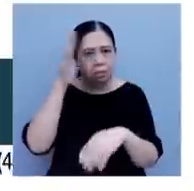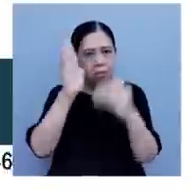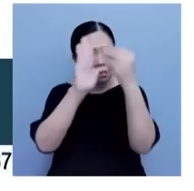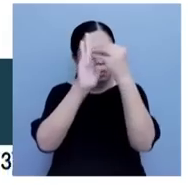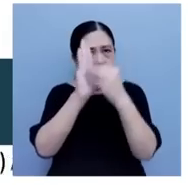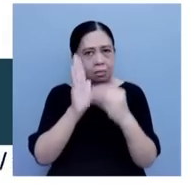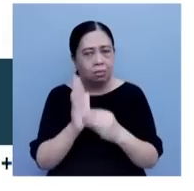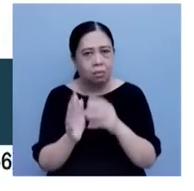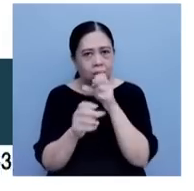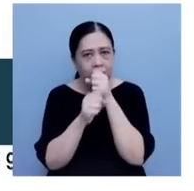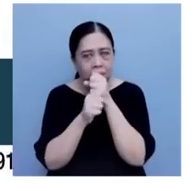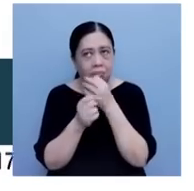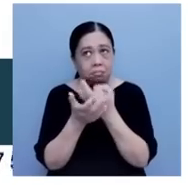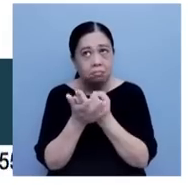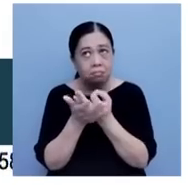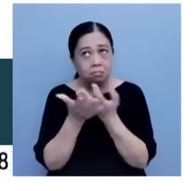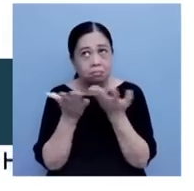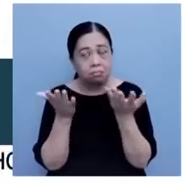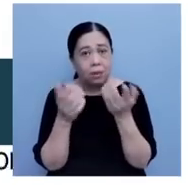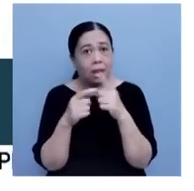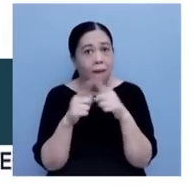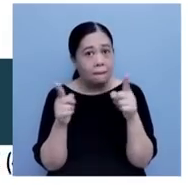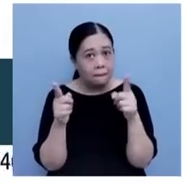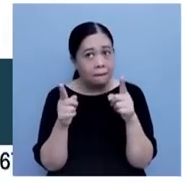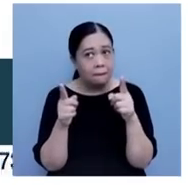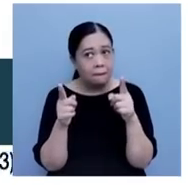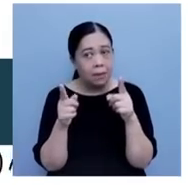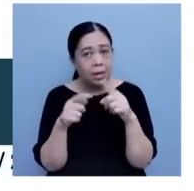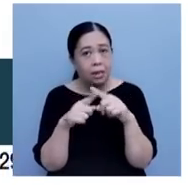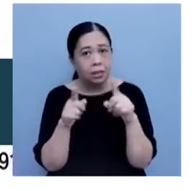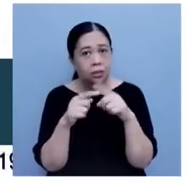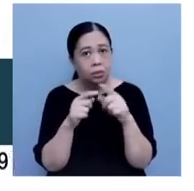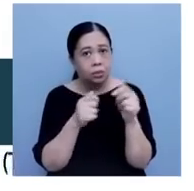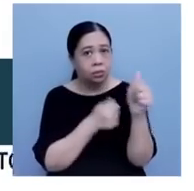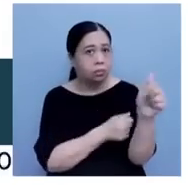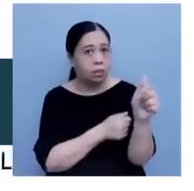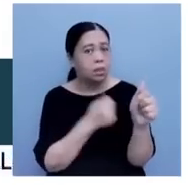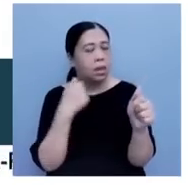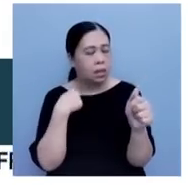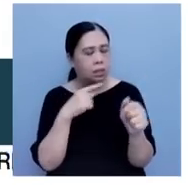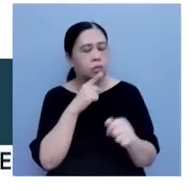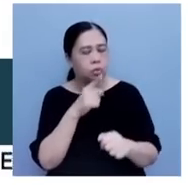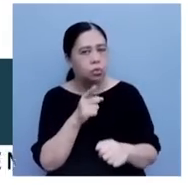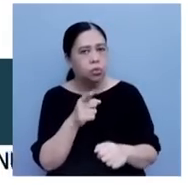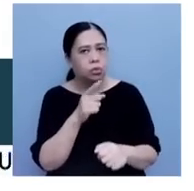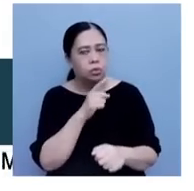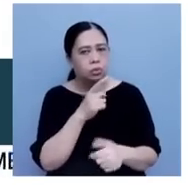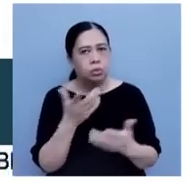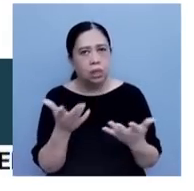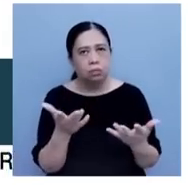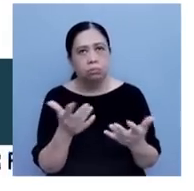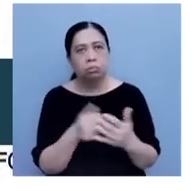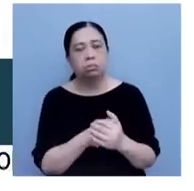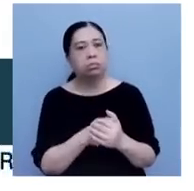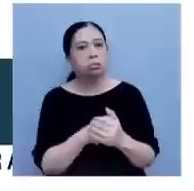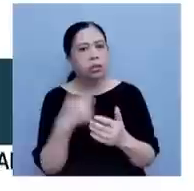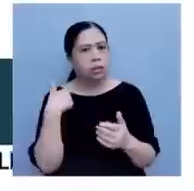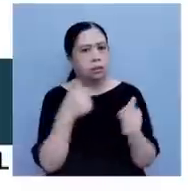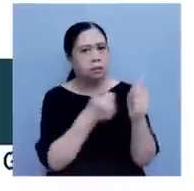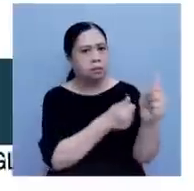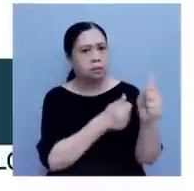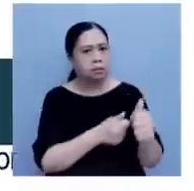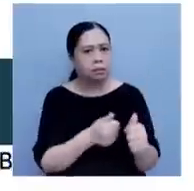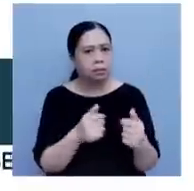So, but as to compliance, I can assure you that they are compliant,